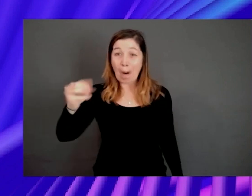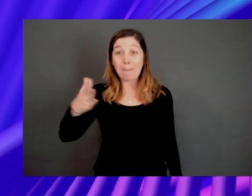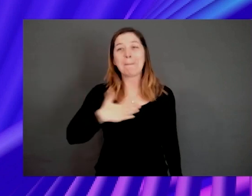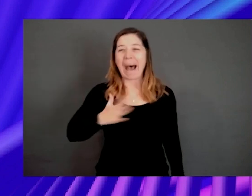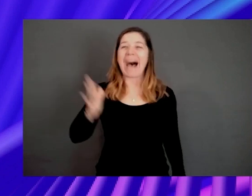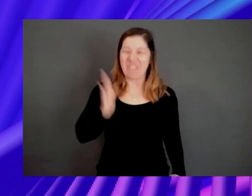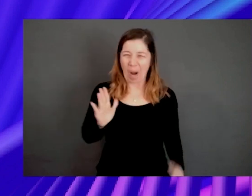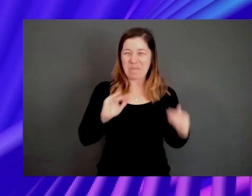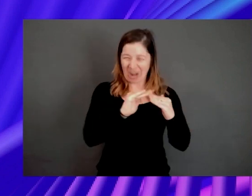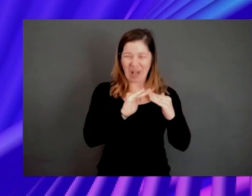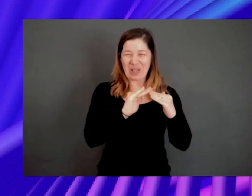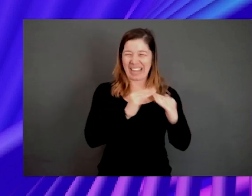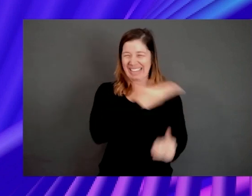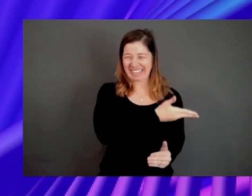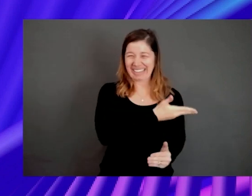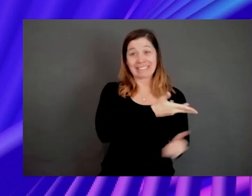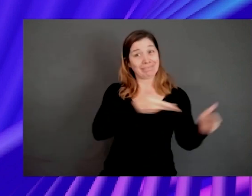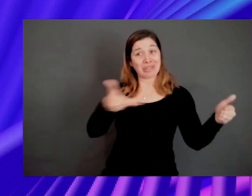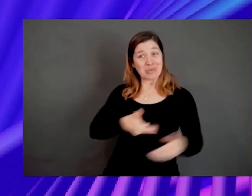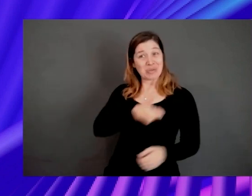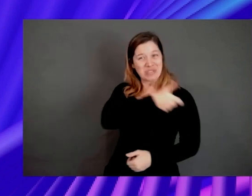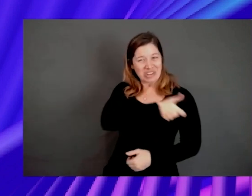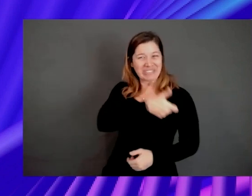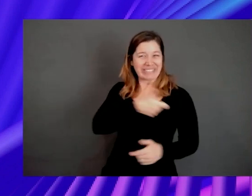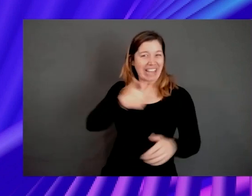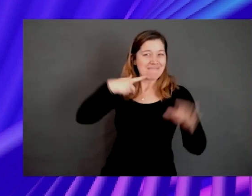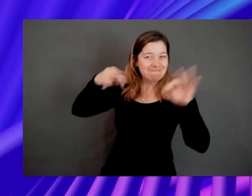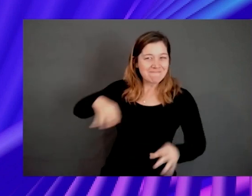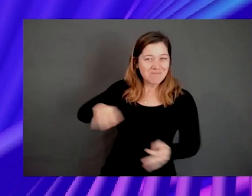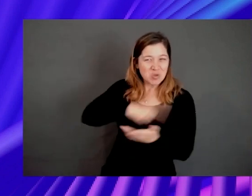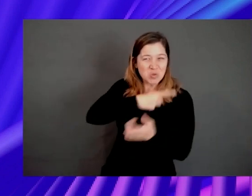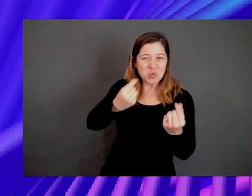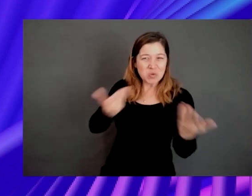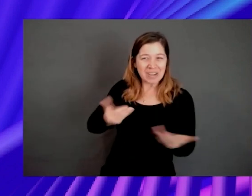Please introduce yourself to the viewers and tell them a little bit about what you do at AWS.